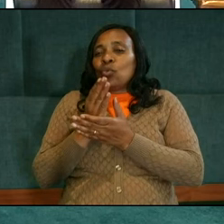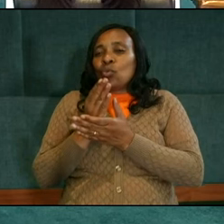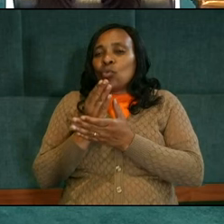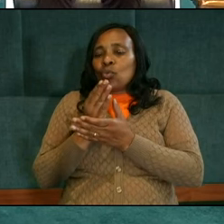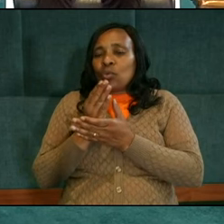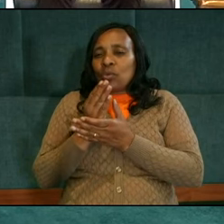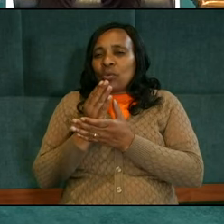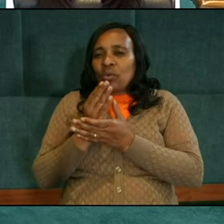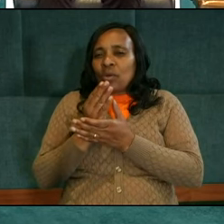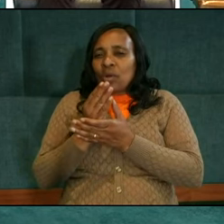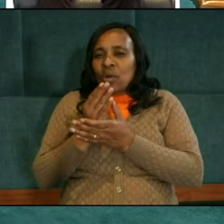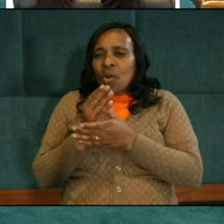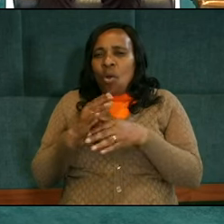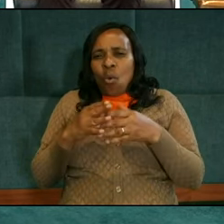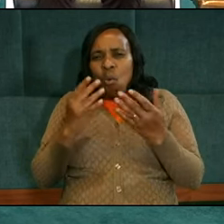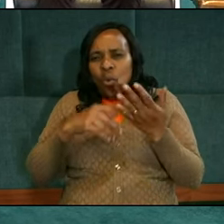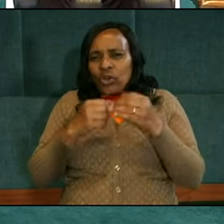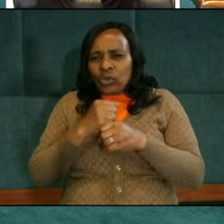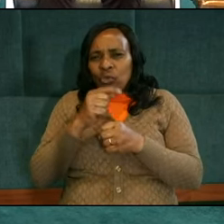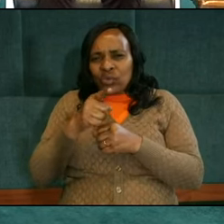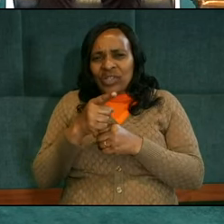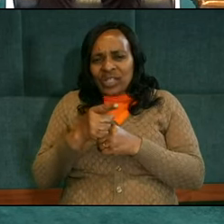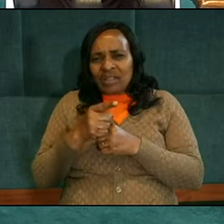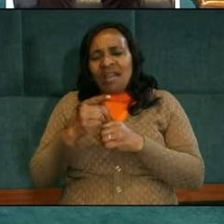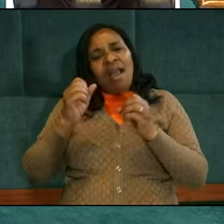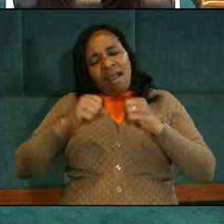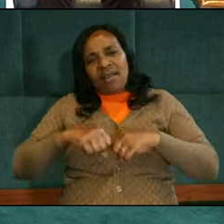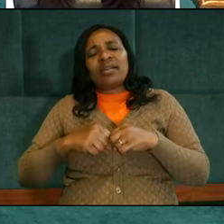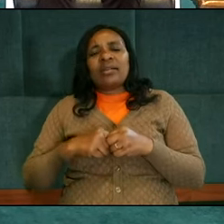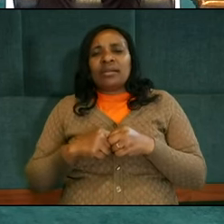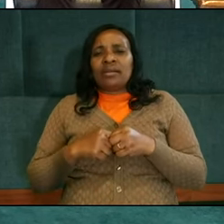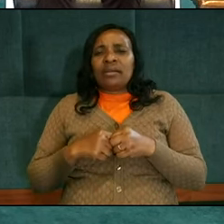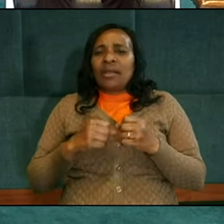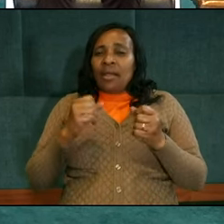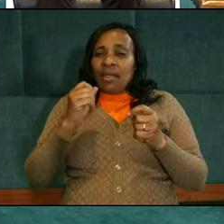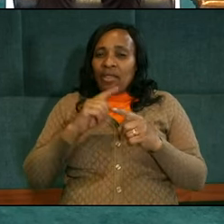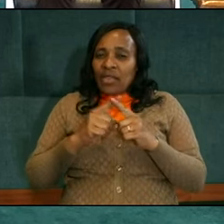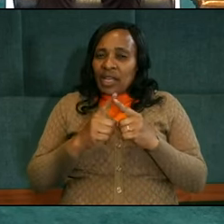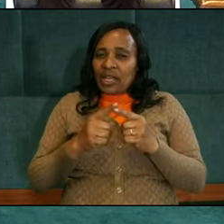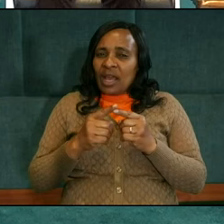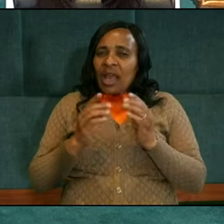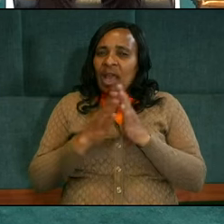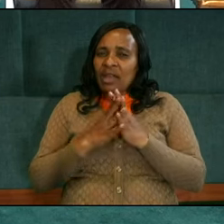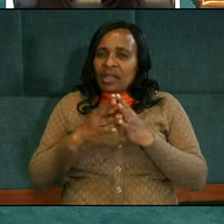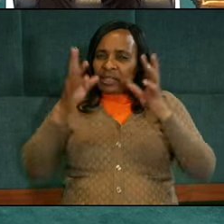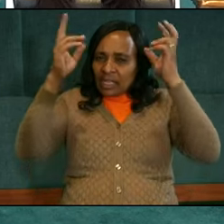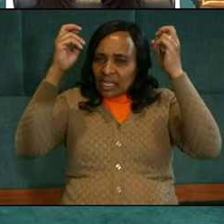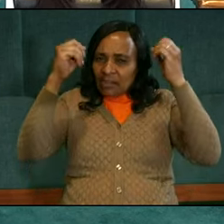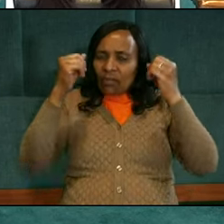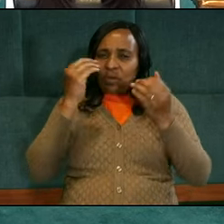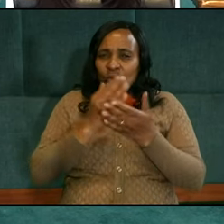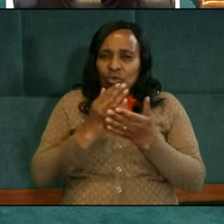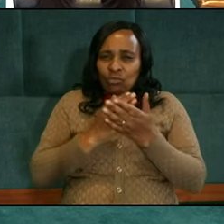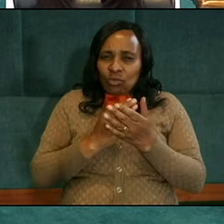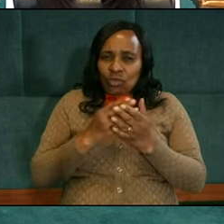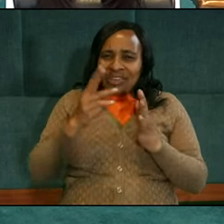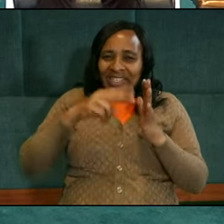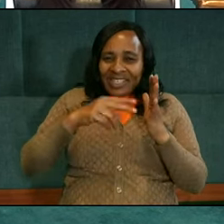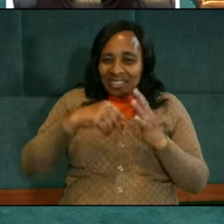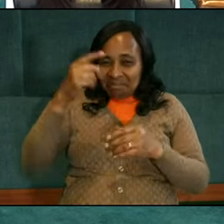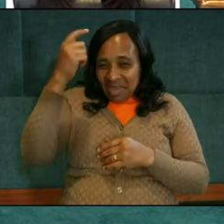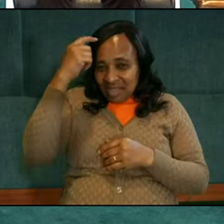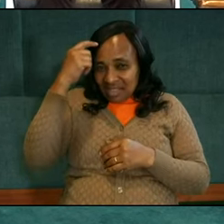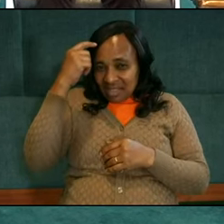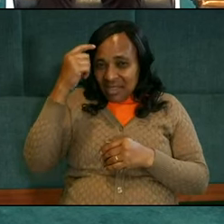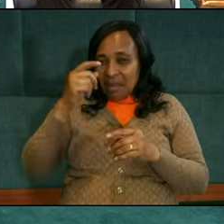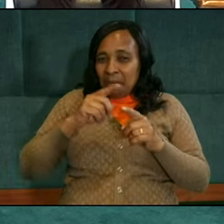horoscopes. What do you think? I actually agree. Mm-hmm. And Satan actually can't read minds, mm-hmm.